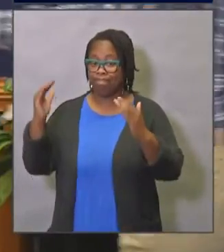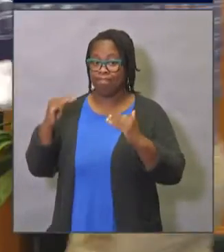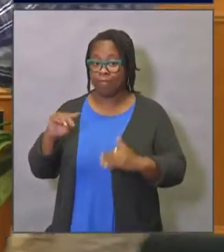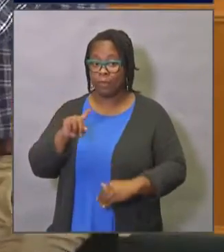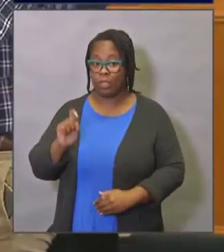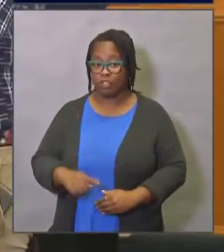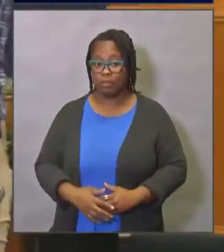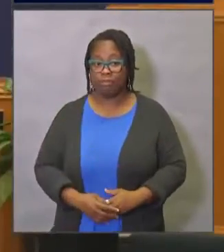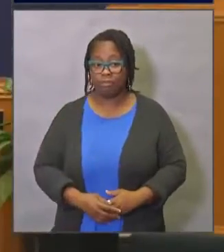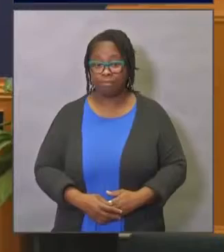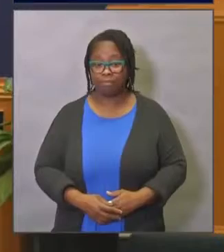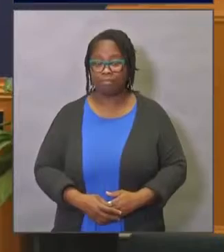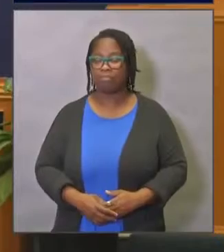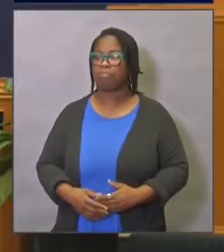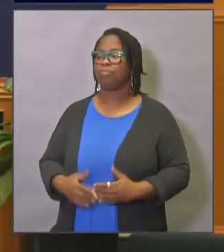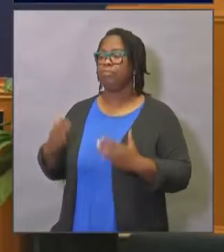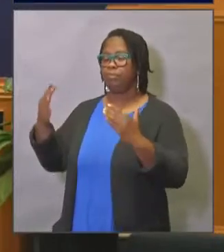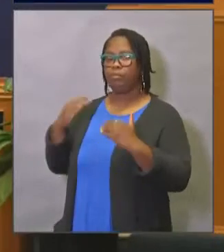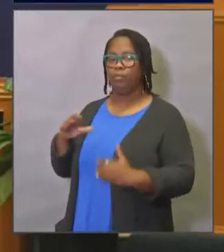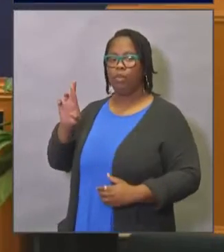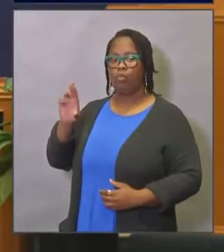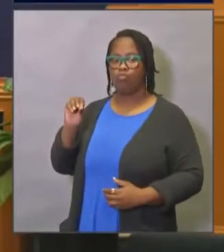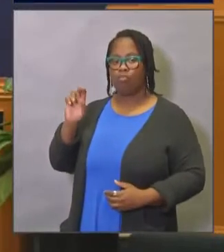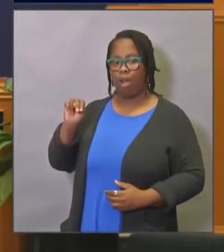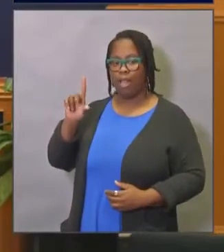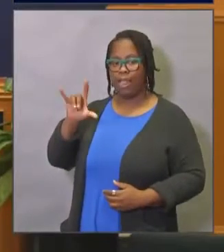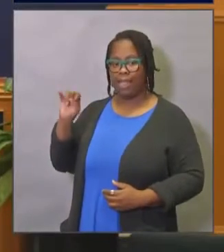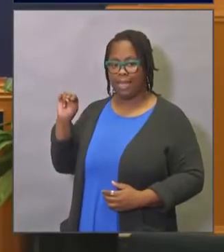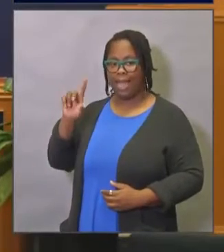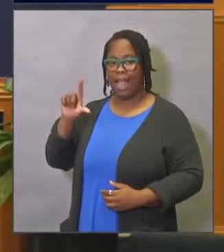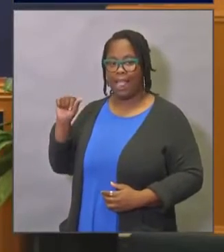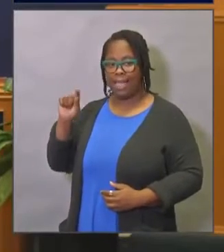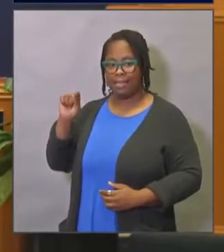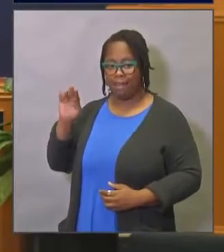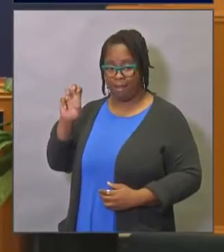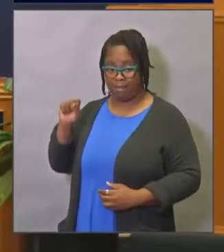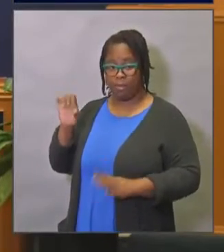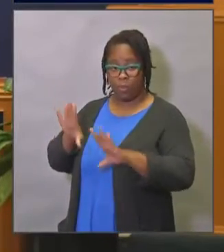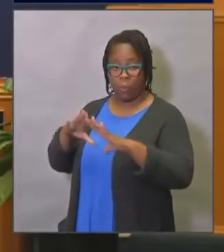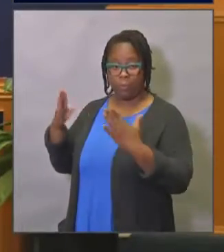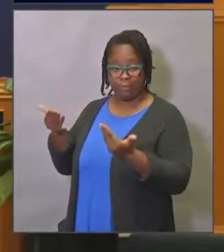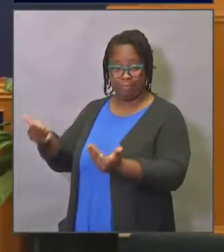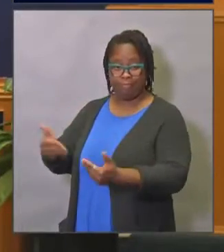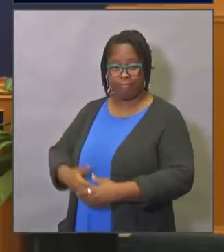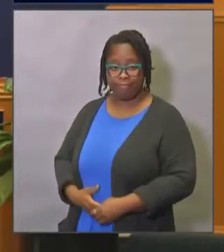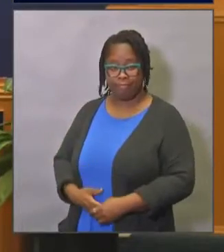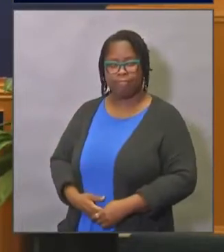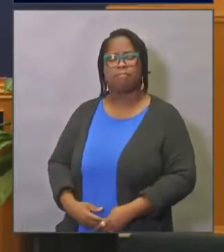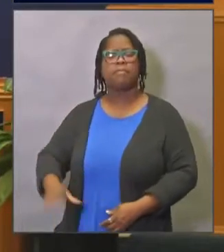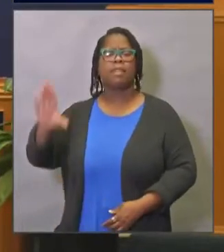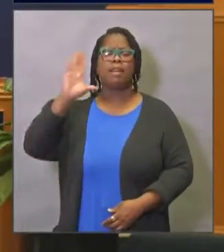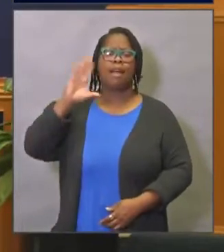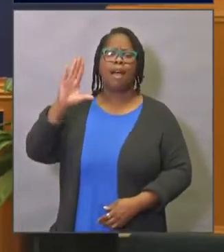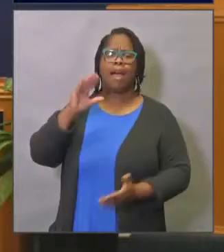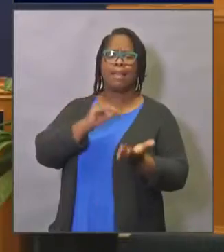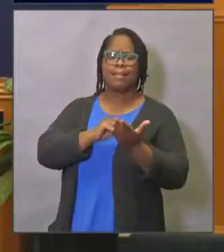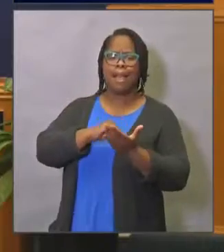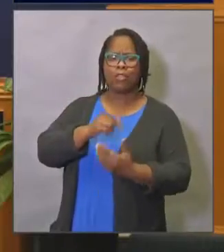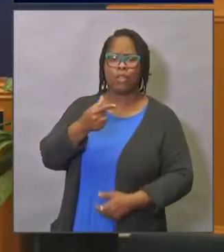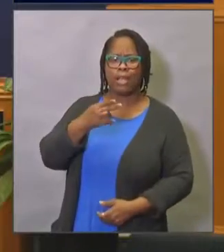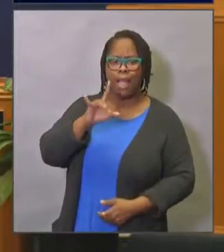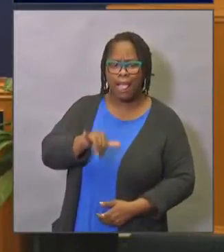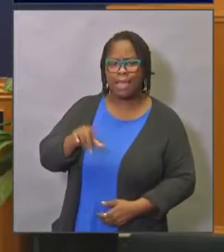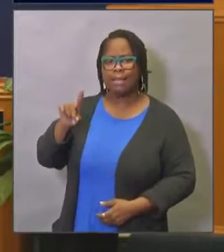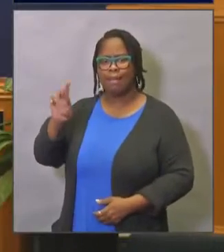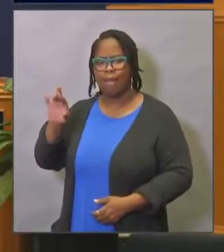We'll go next to the line of Ron Lin with the LA Times. Your line is open. Hi, Drs. Galley and Ferrer. Thanks so much for